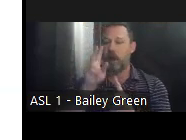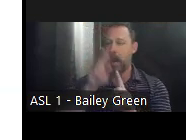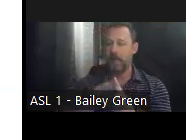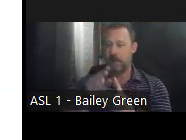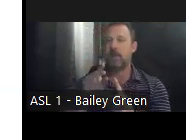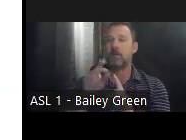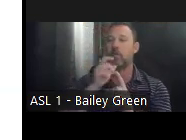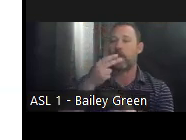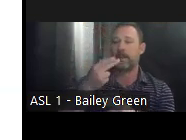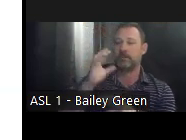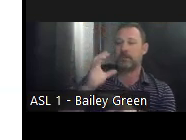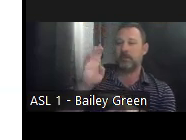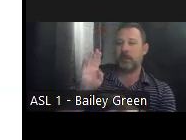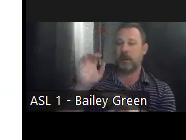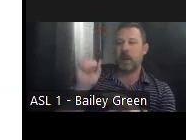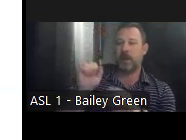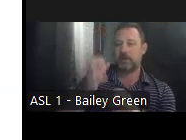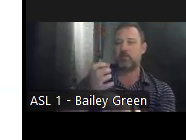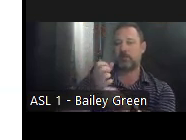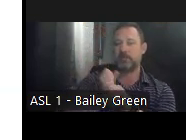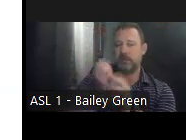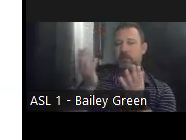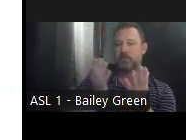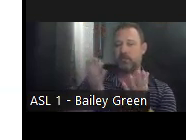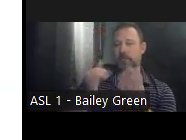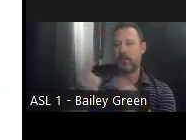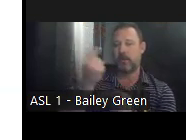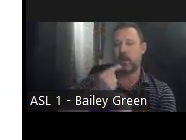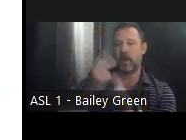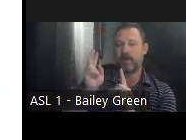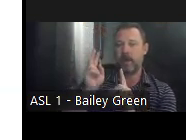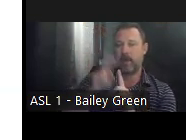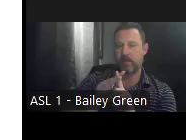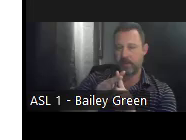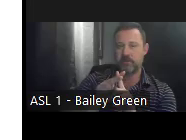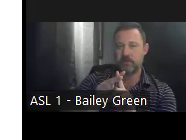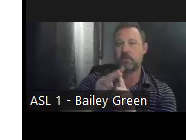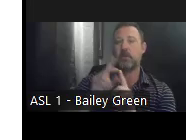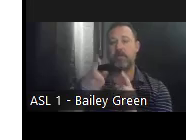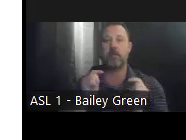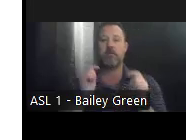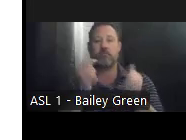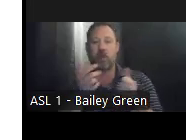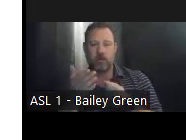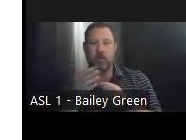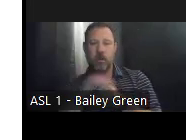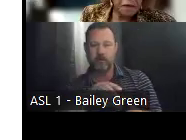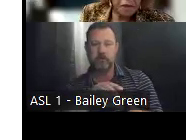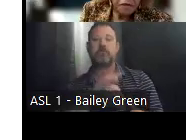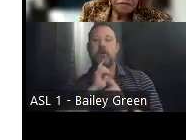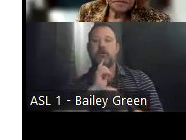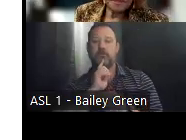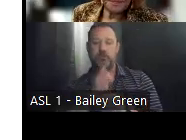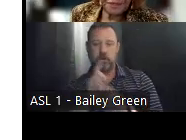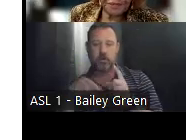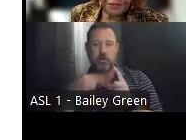need HCBS can get Medi-Cal services on the day of application. And then prompt coverage, again, is all about making sure that